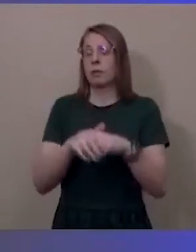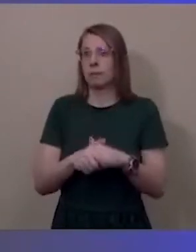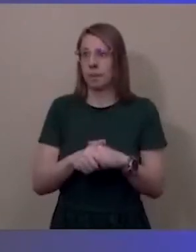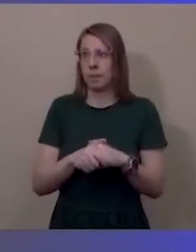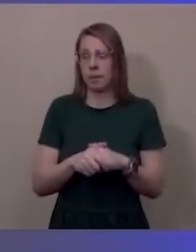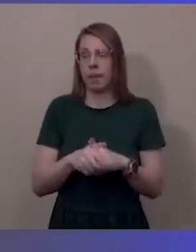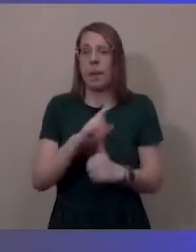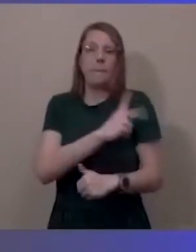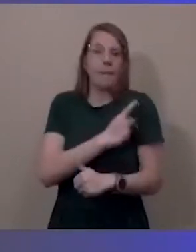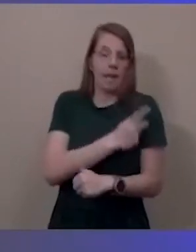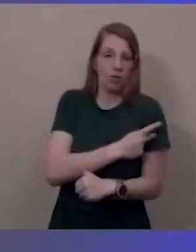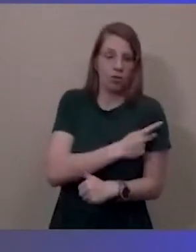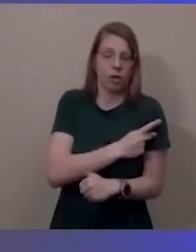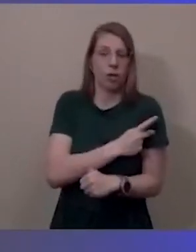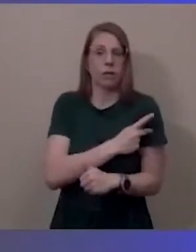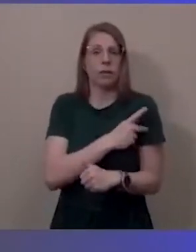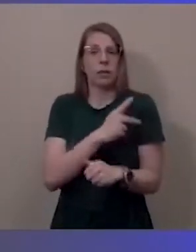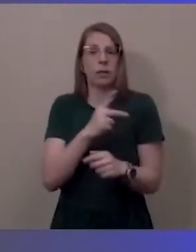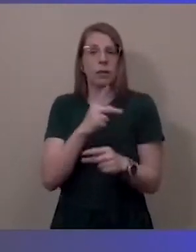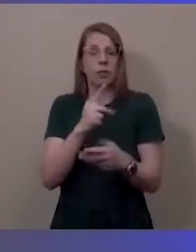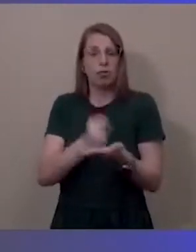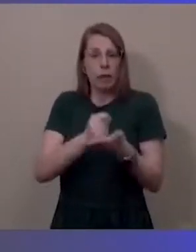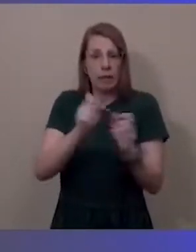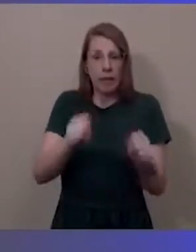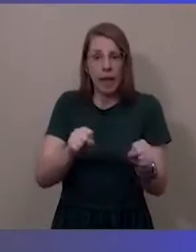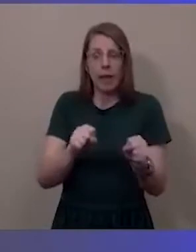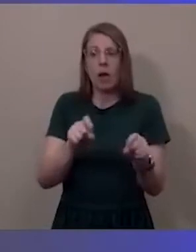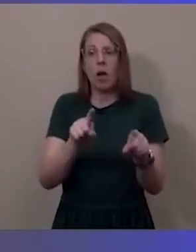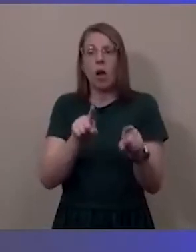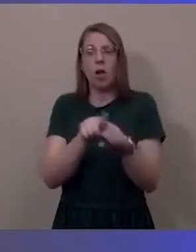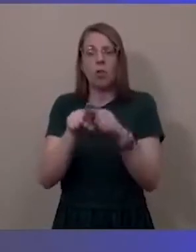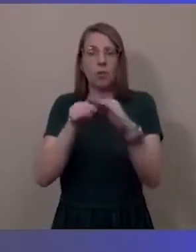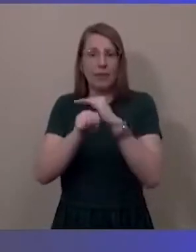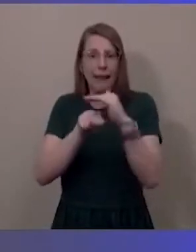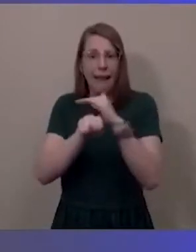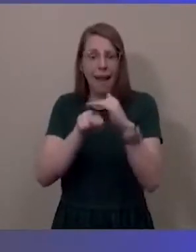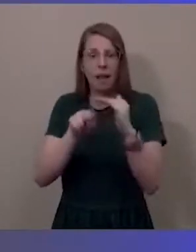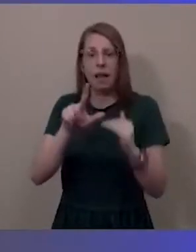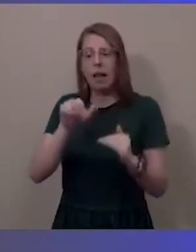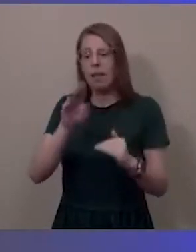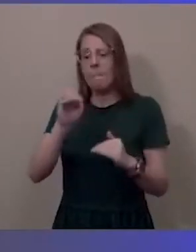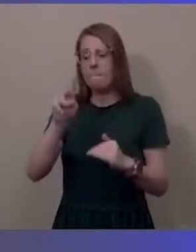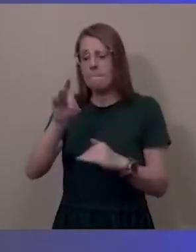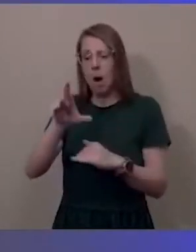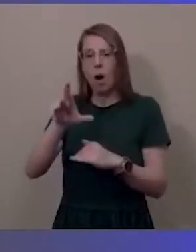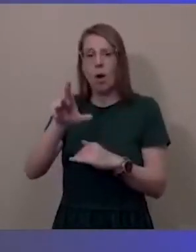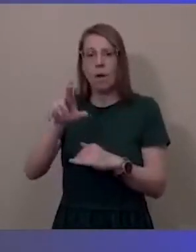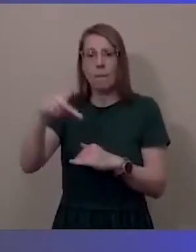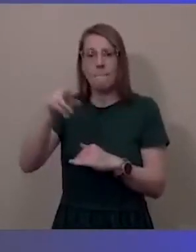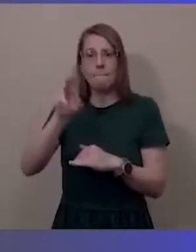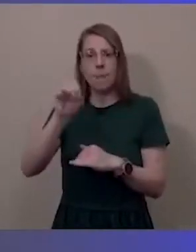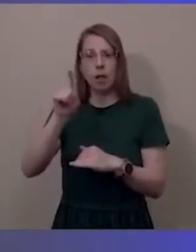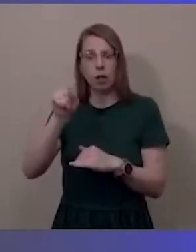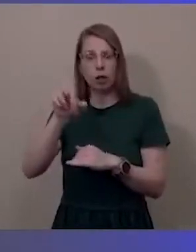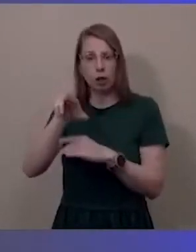increase patient volume. It would increase the number of scans we're getting. We have to or lumbar punctures to make this diagnosis and identify who has amyloid